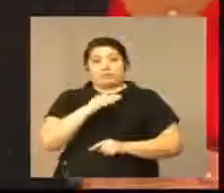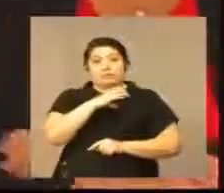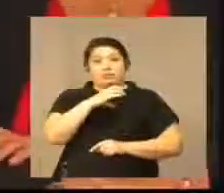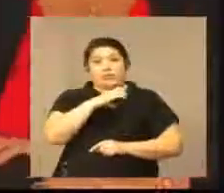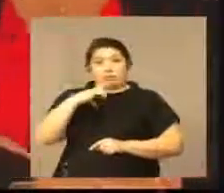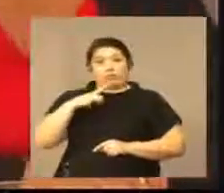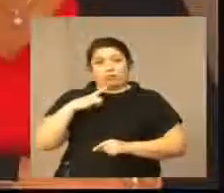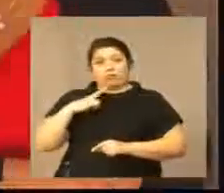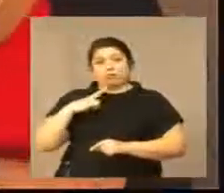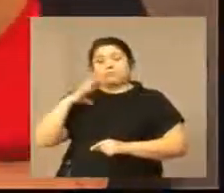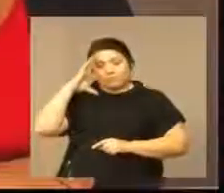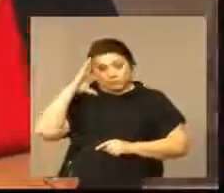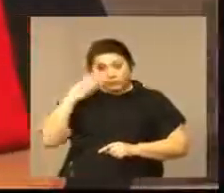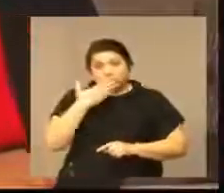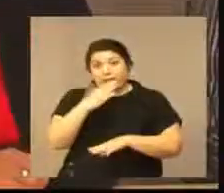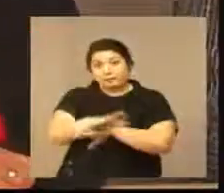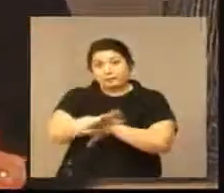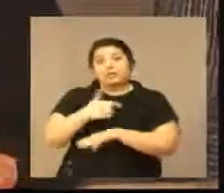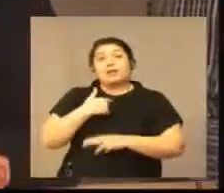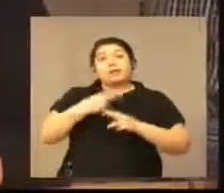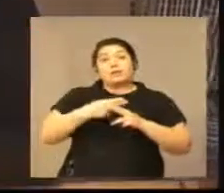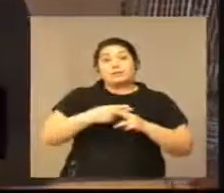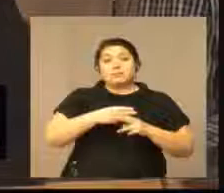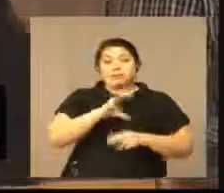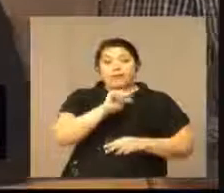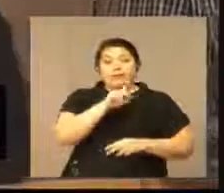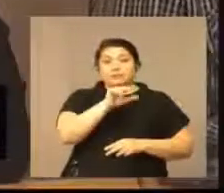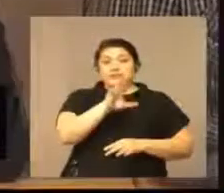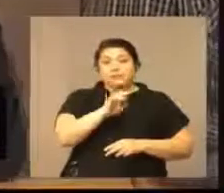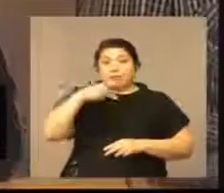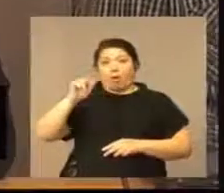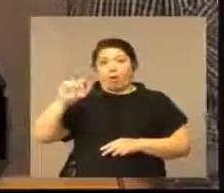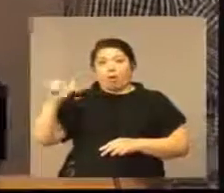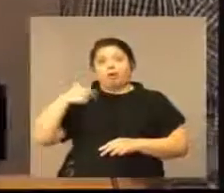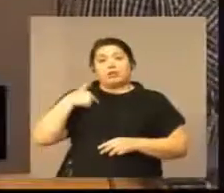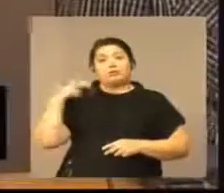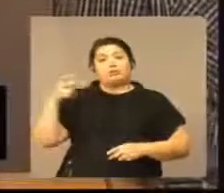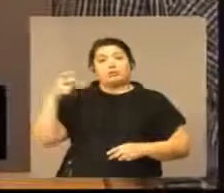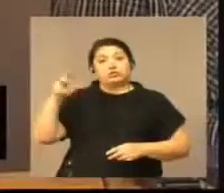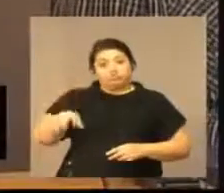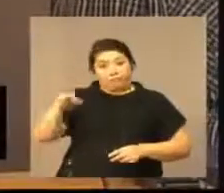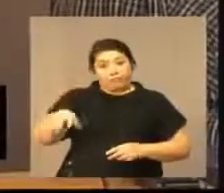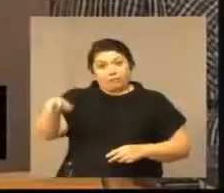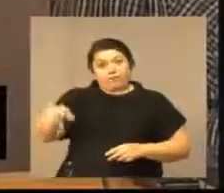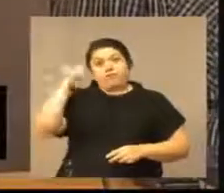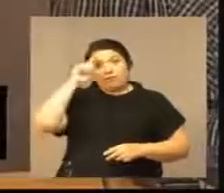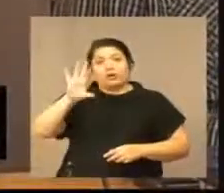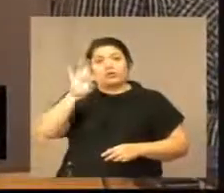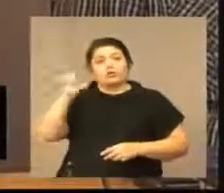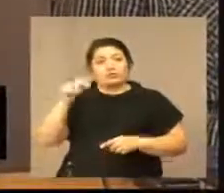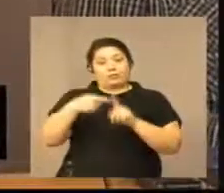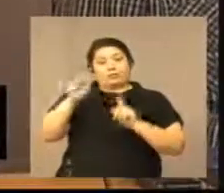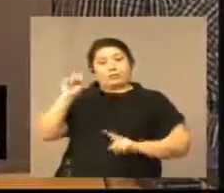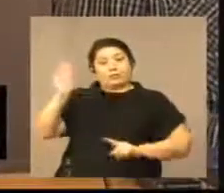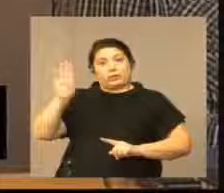Hui, good afternoon. My name is Candace Paul, and I'm the Chief of the St. Mary's First Nation in Fredericton, New Brunswick. I'm also